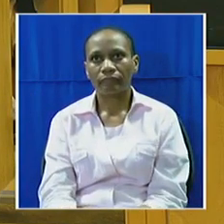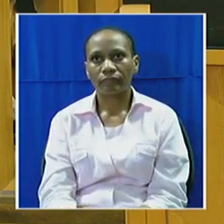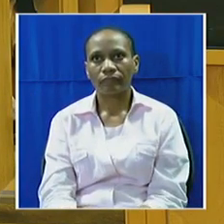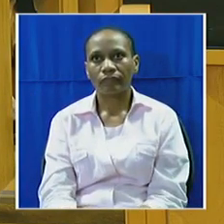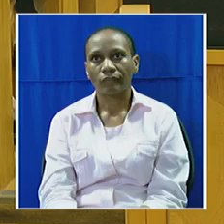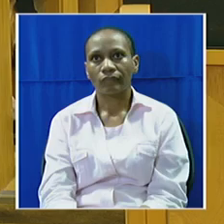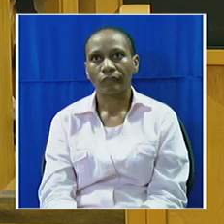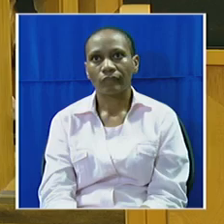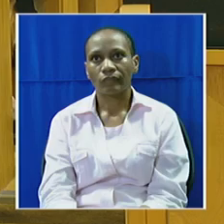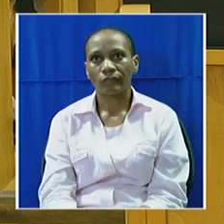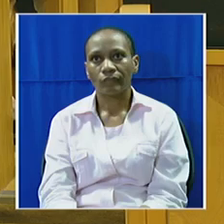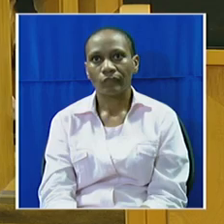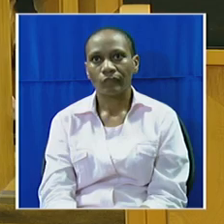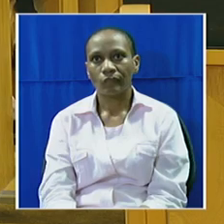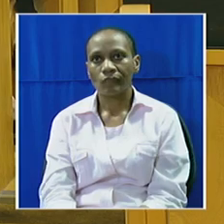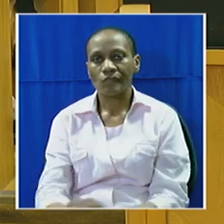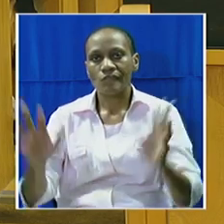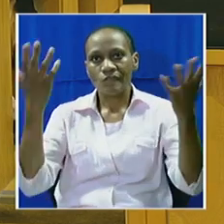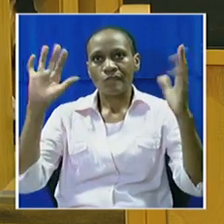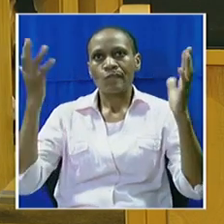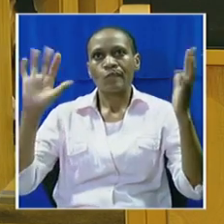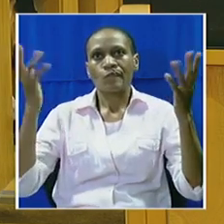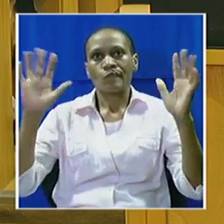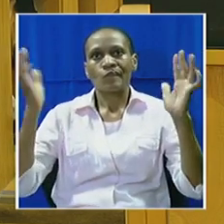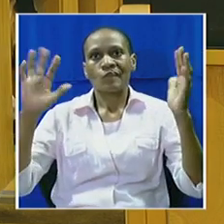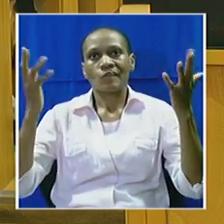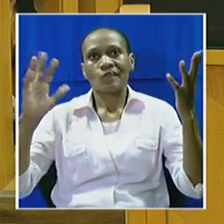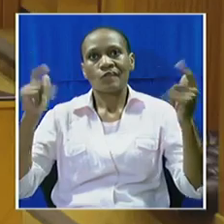Honorable Member, Honorable Papa.